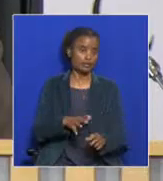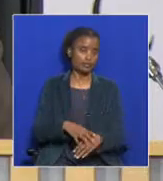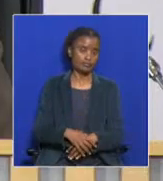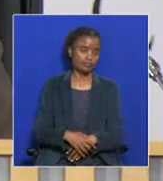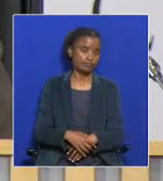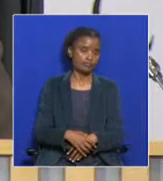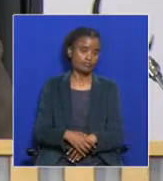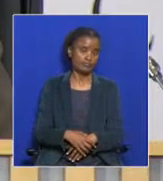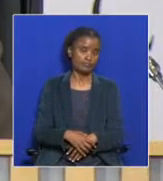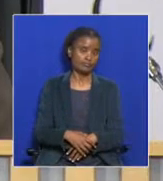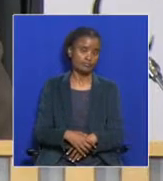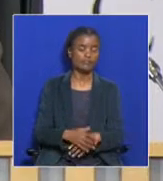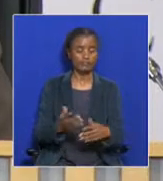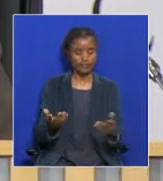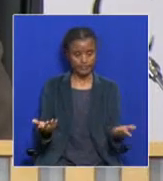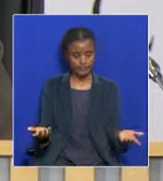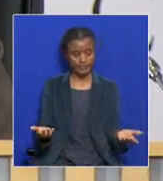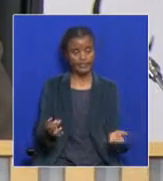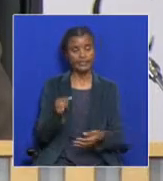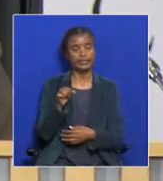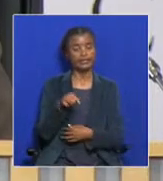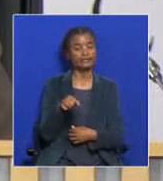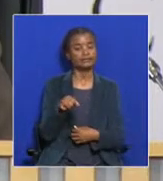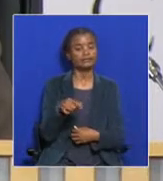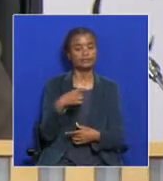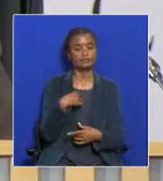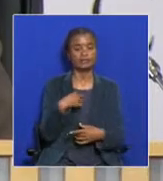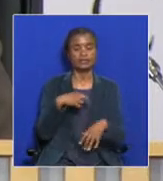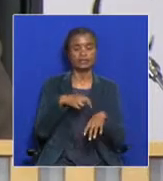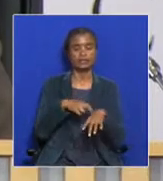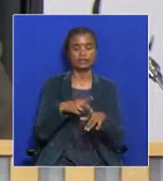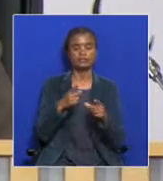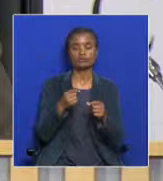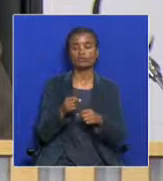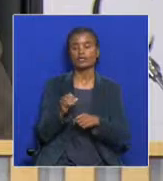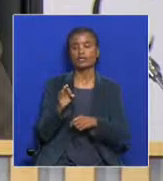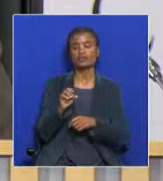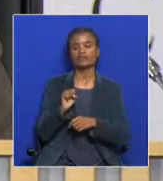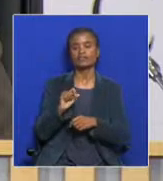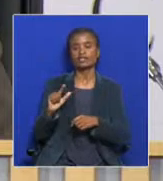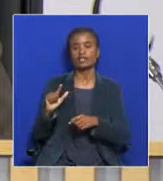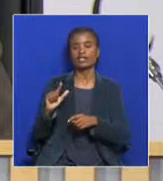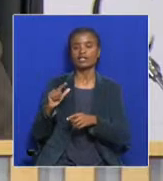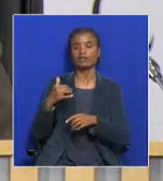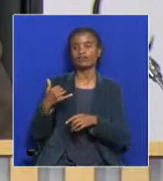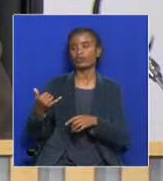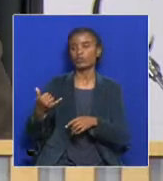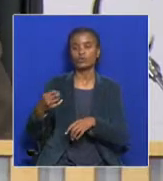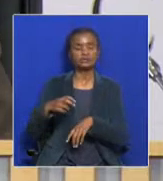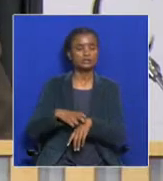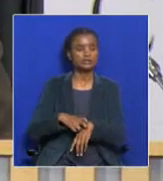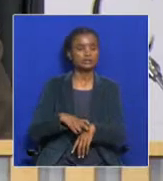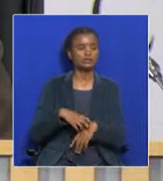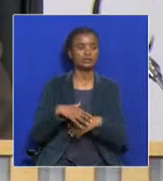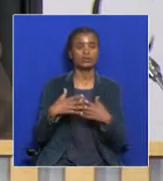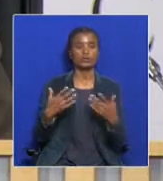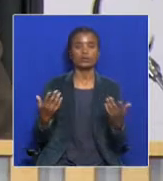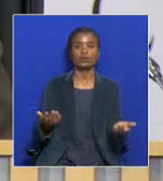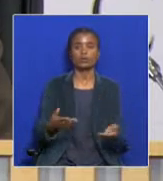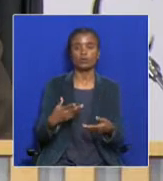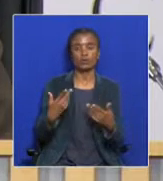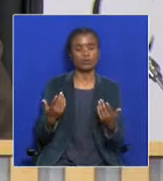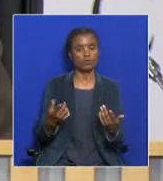There may have been no need for me to phone the FSL. There may have been no need for me to continue liaising with him whilst I'm on